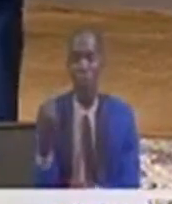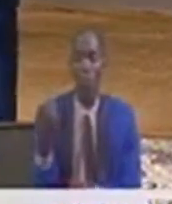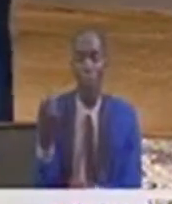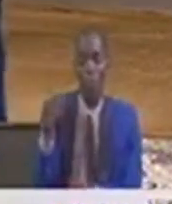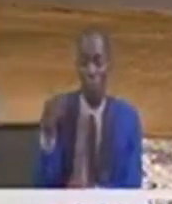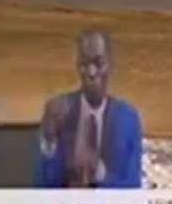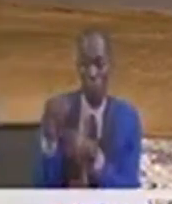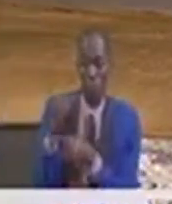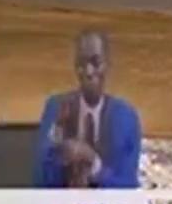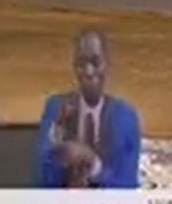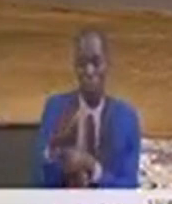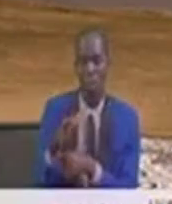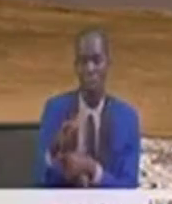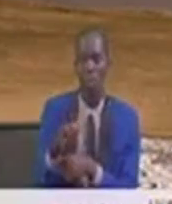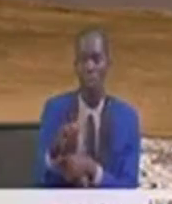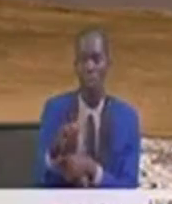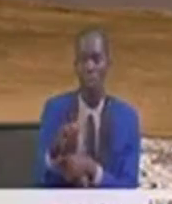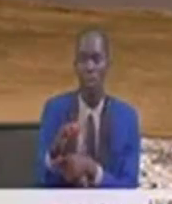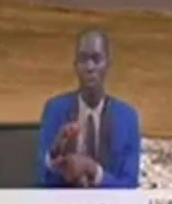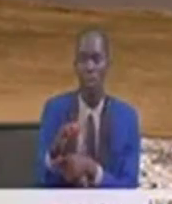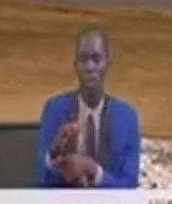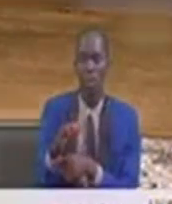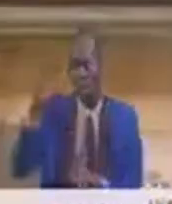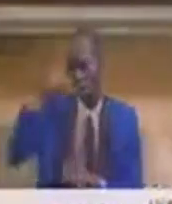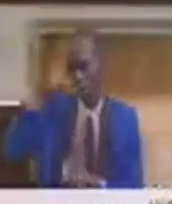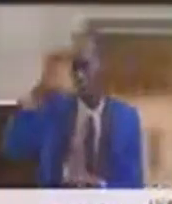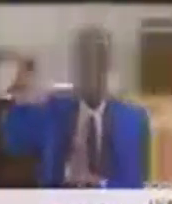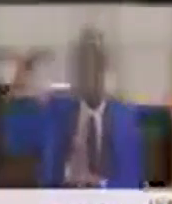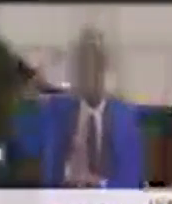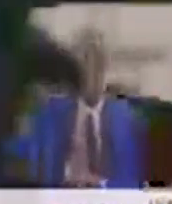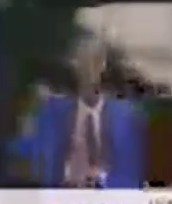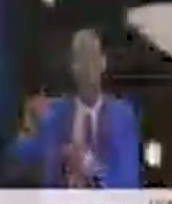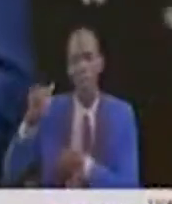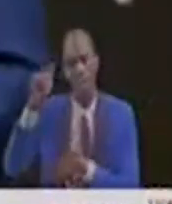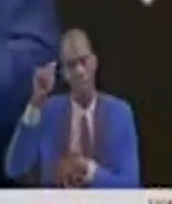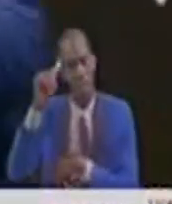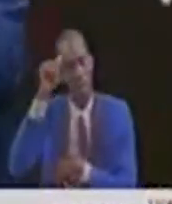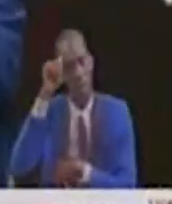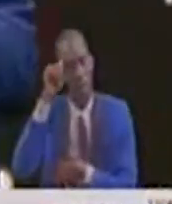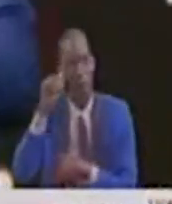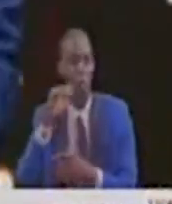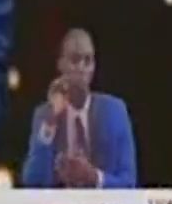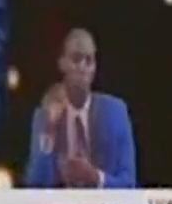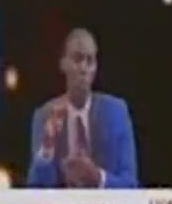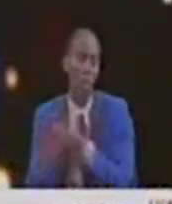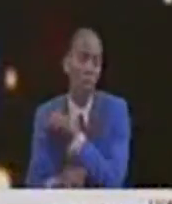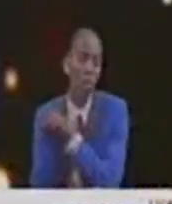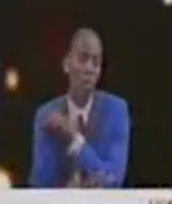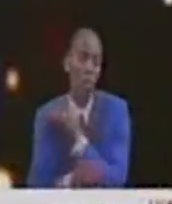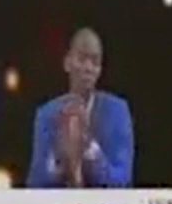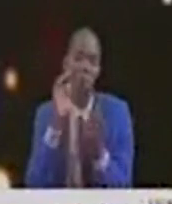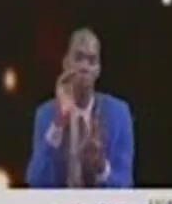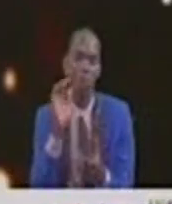she is a man's wife. I think you might know the story. Actually,